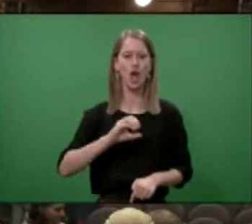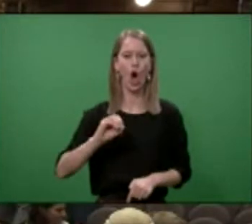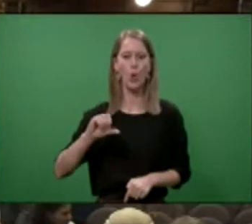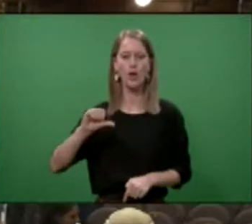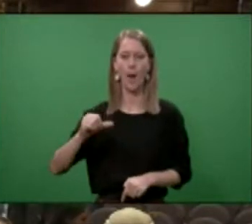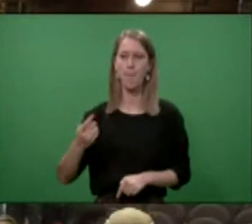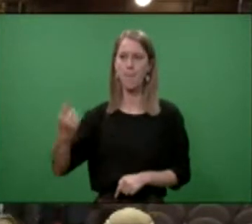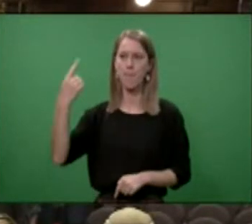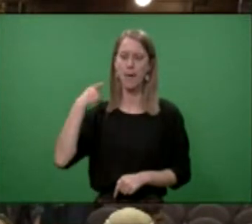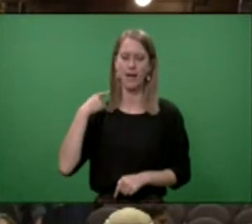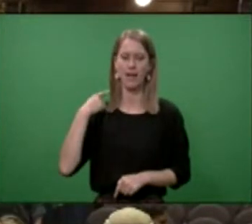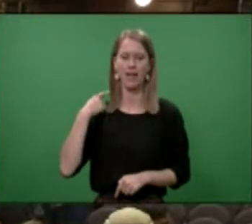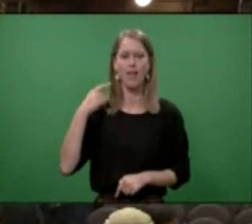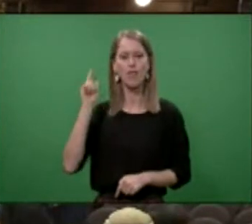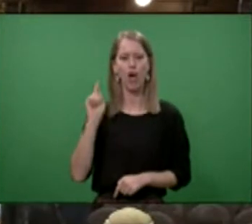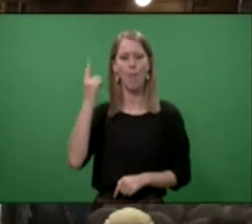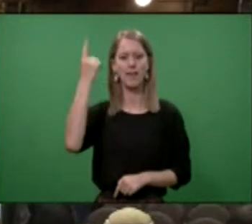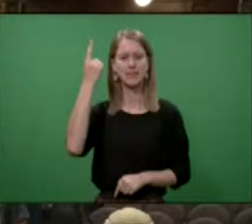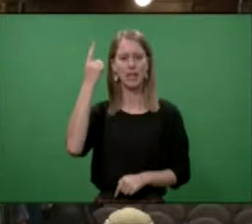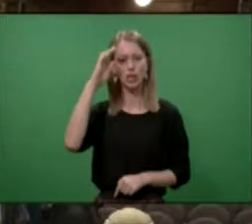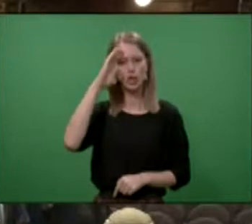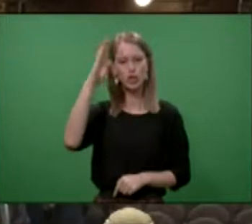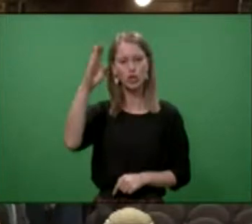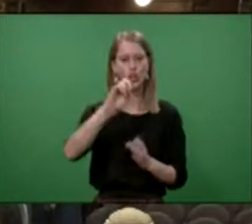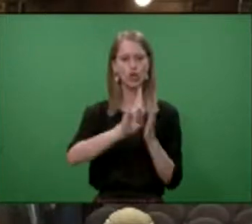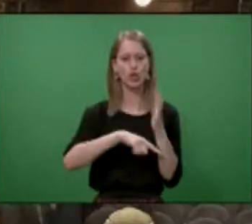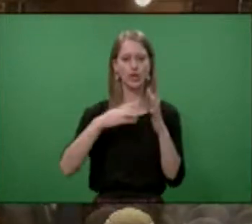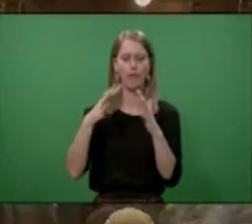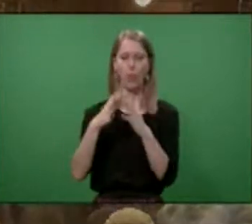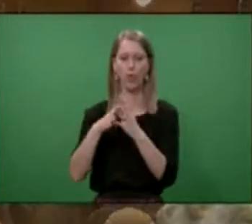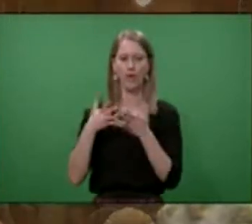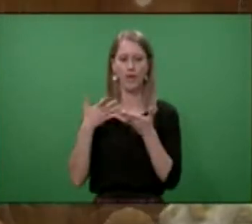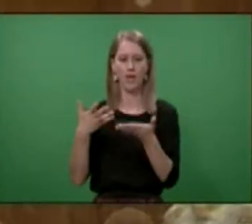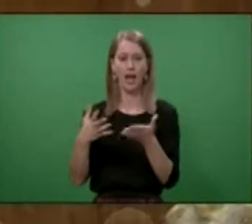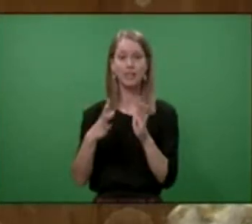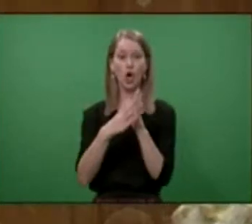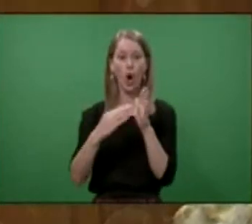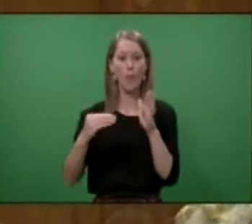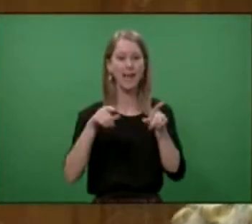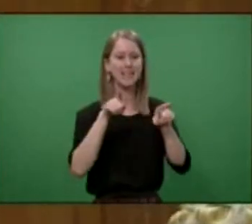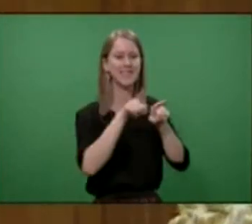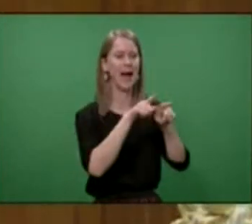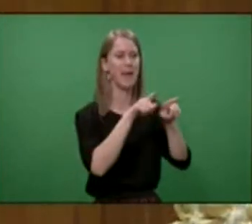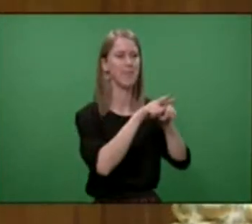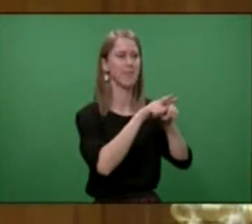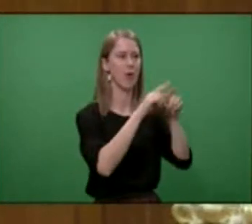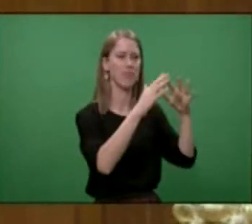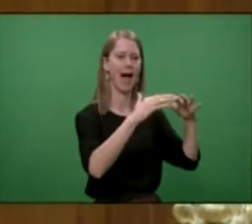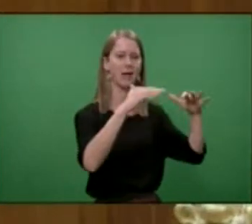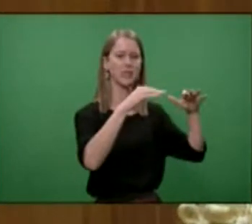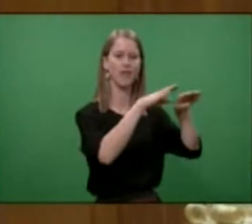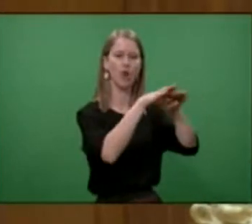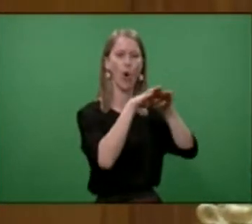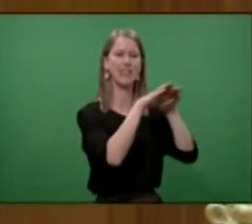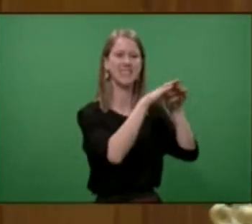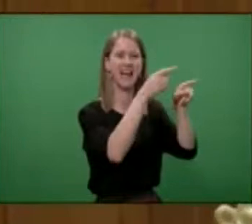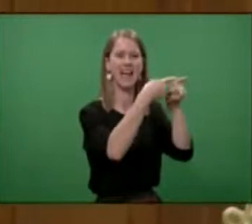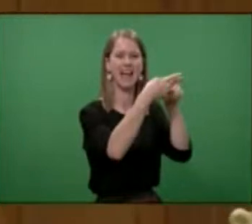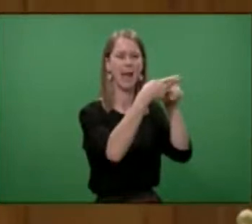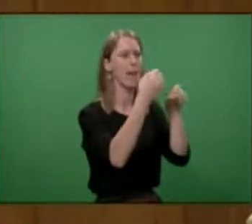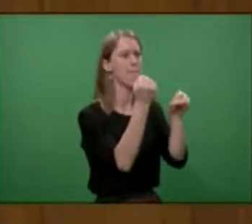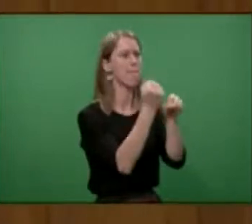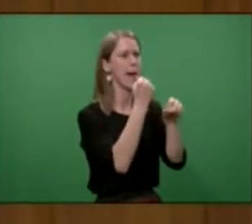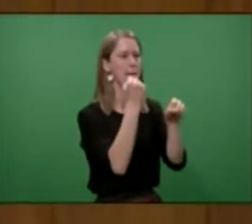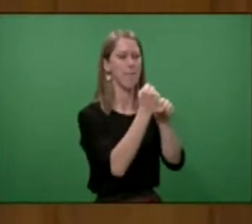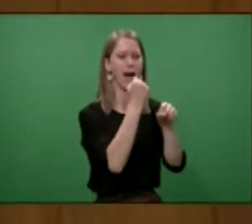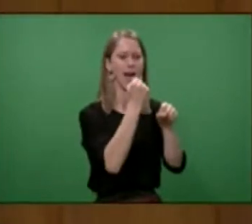Right Honourable Sir Joseph Ward, and his ministerial colleagues. It's a replica of the mace of the House of Commons and was made by Goldsmiths and Silversmiths